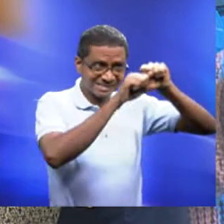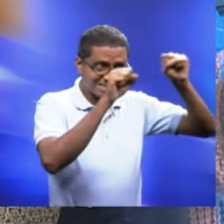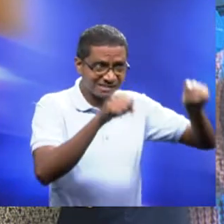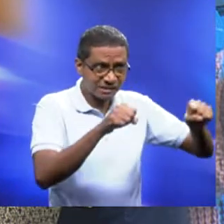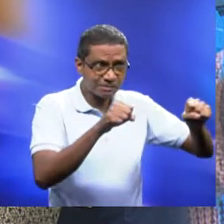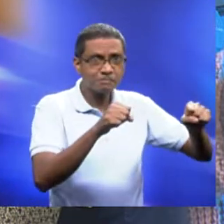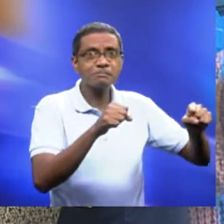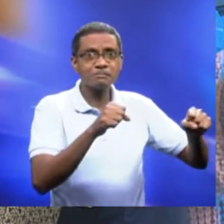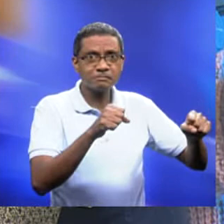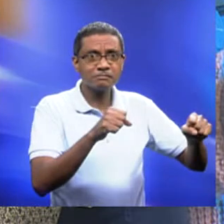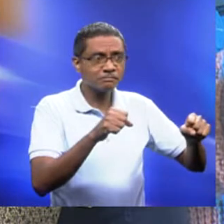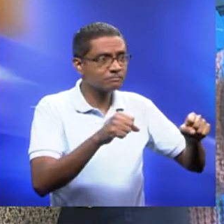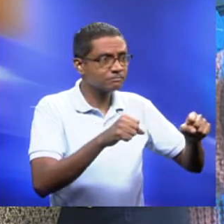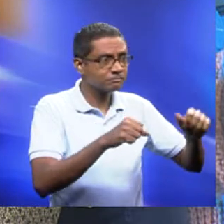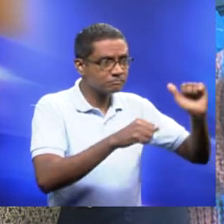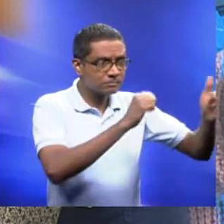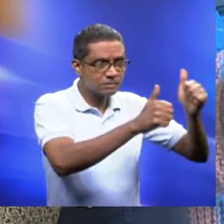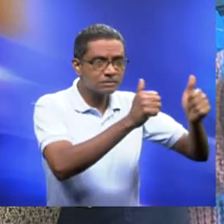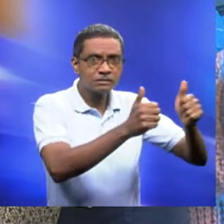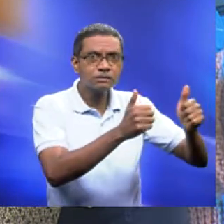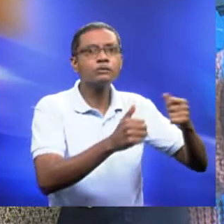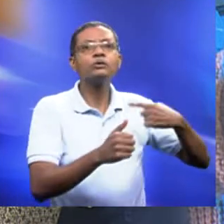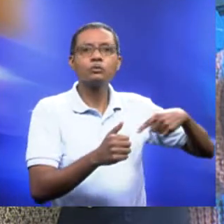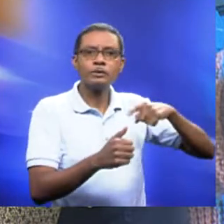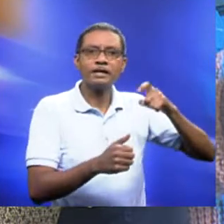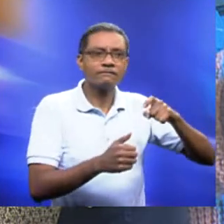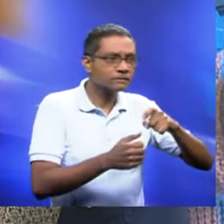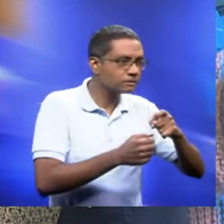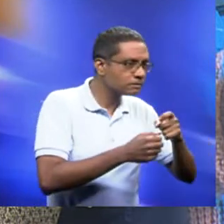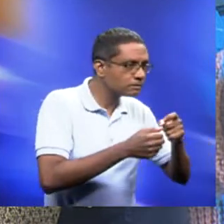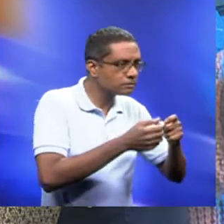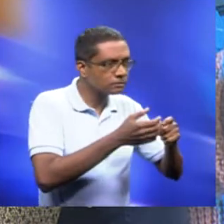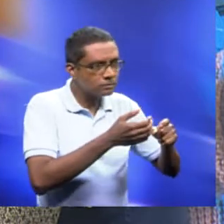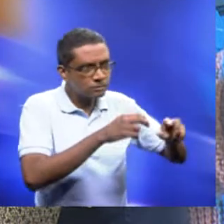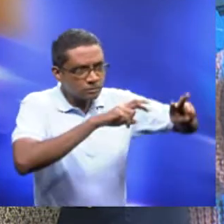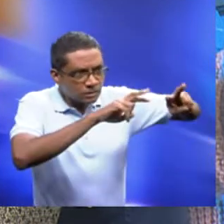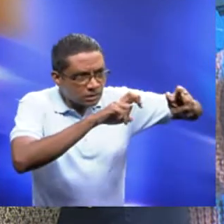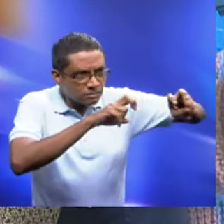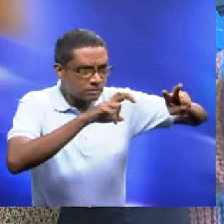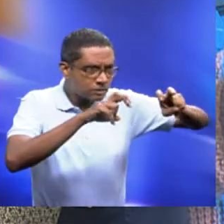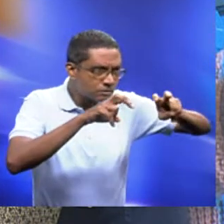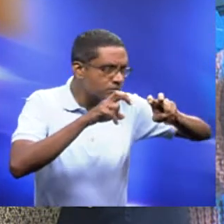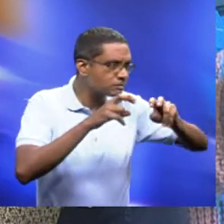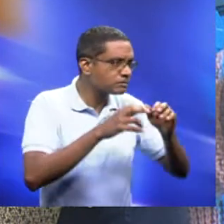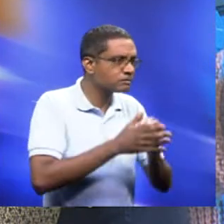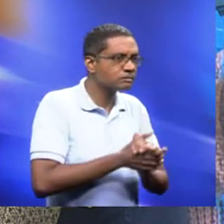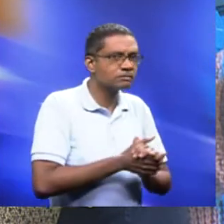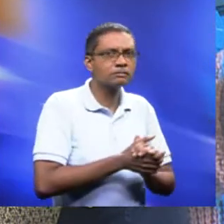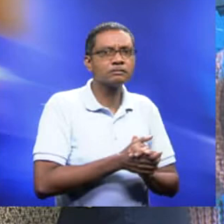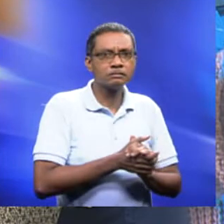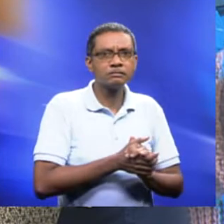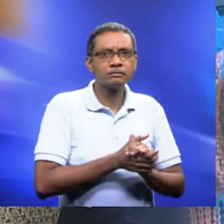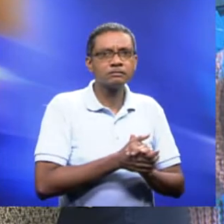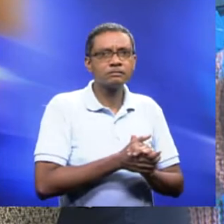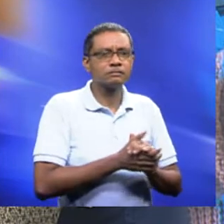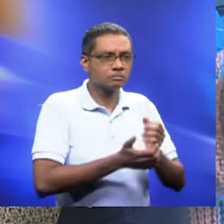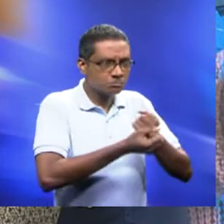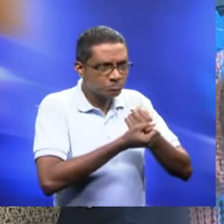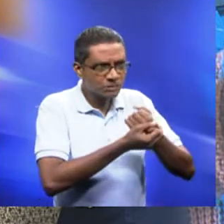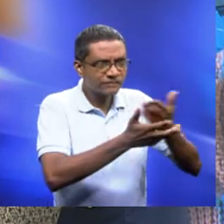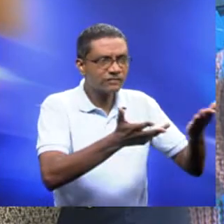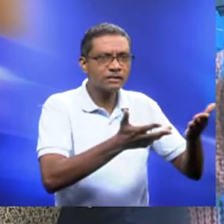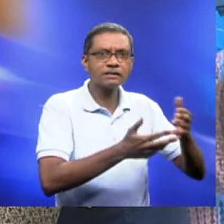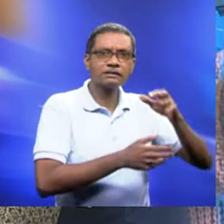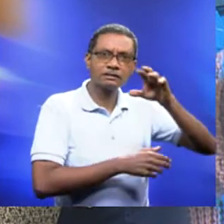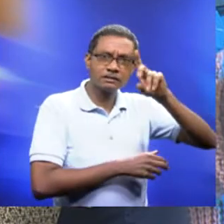will actually have to provide some type of assessment, be it a payment system, be it an application. We will also provide that type